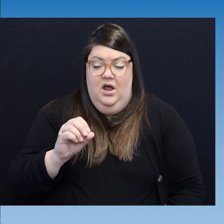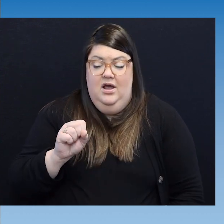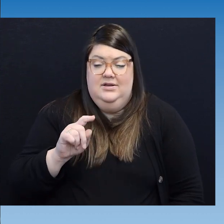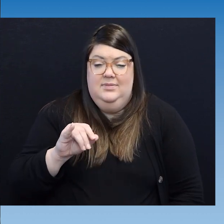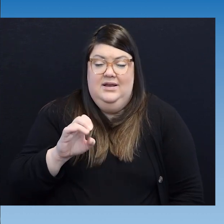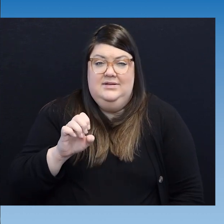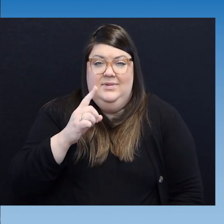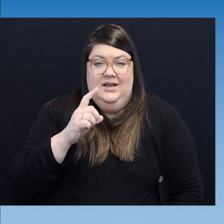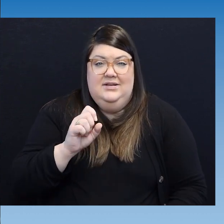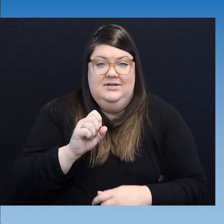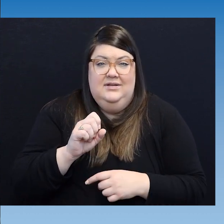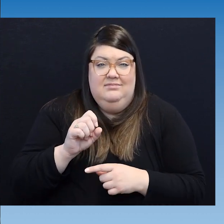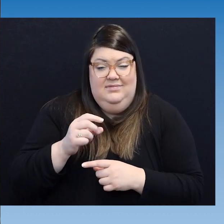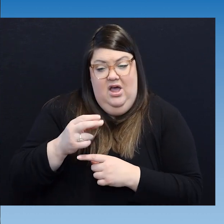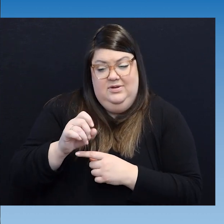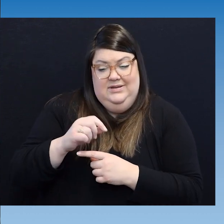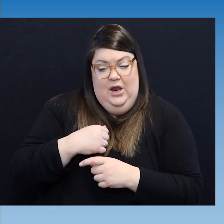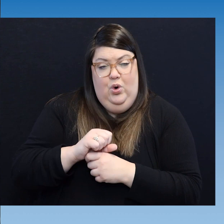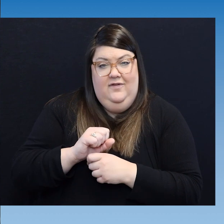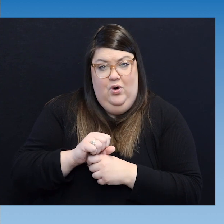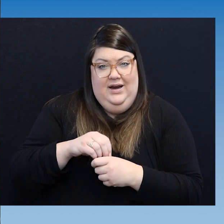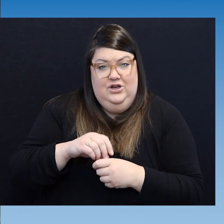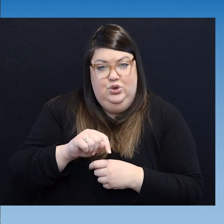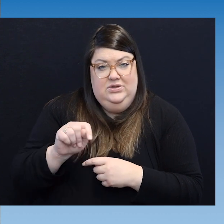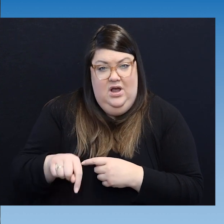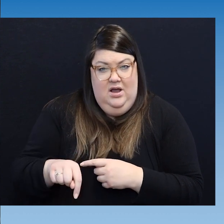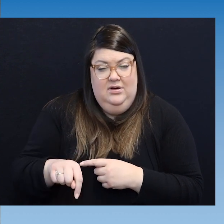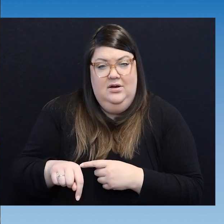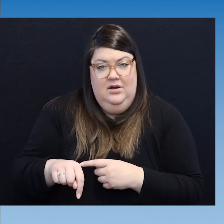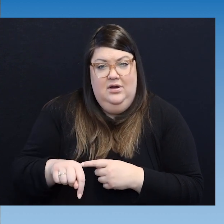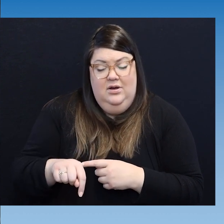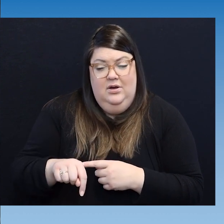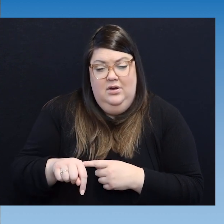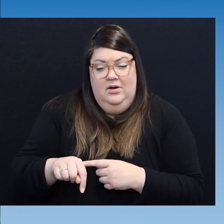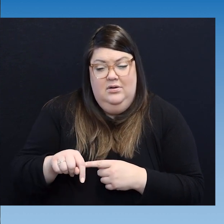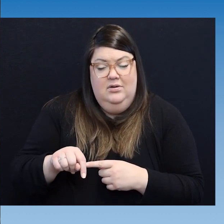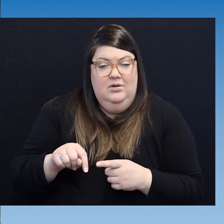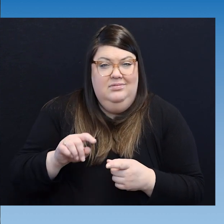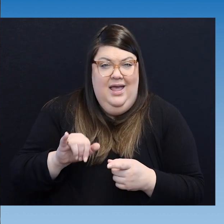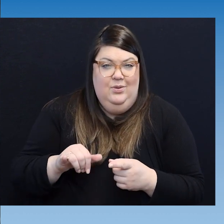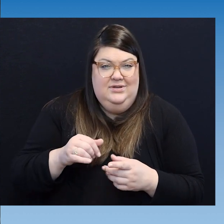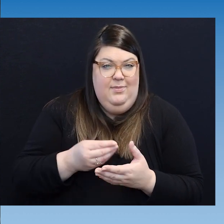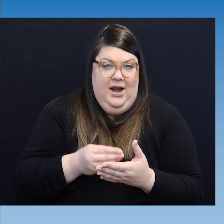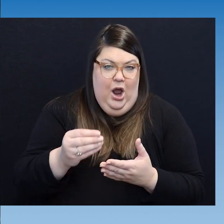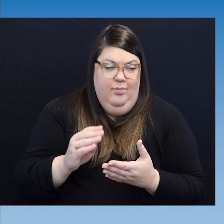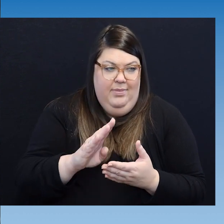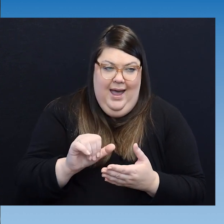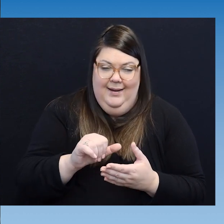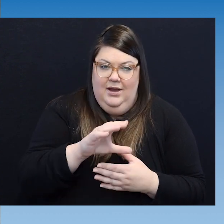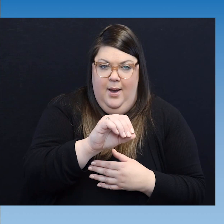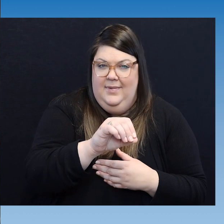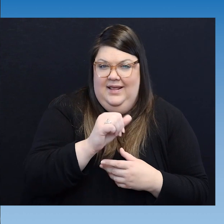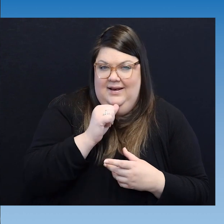the hospice I worked for in Tucson was Carondelet, was bought out by a company that